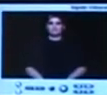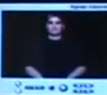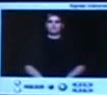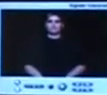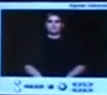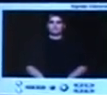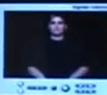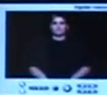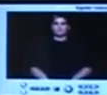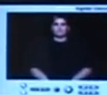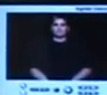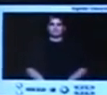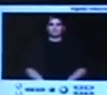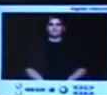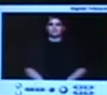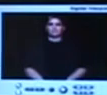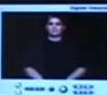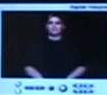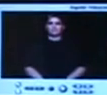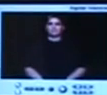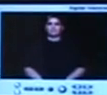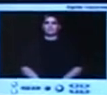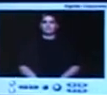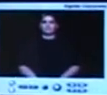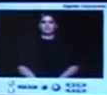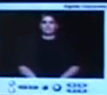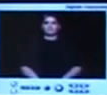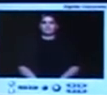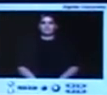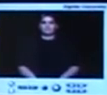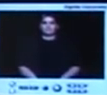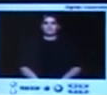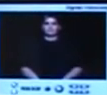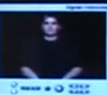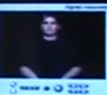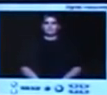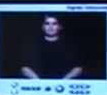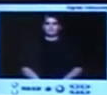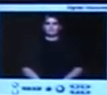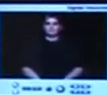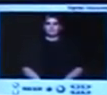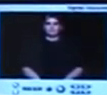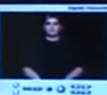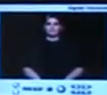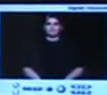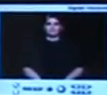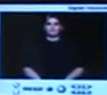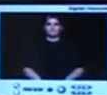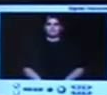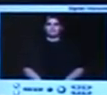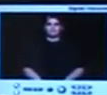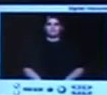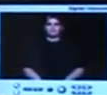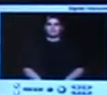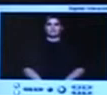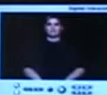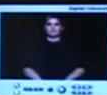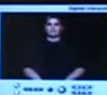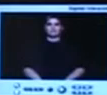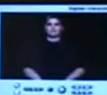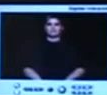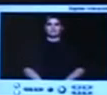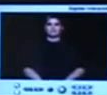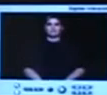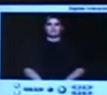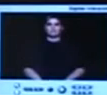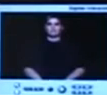and therefore the text will appear at the window with the text while she is mouthing the words and signing at the same